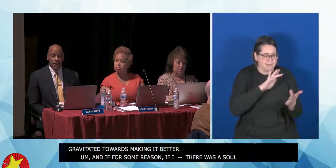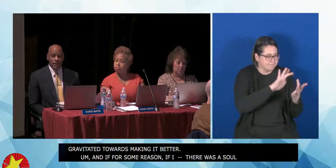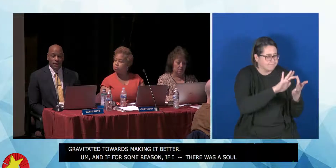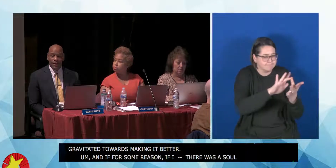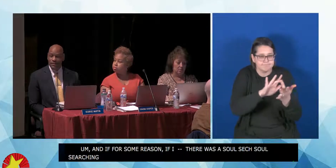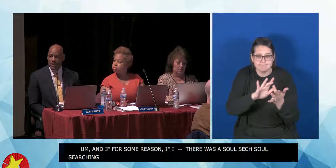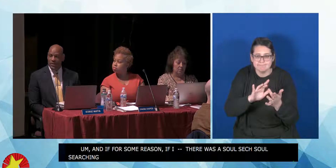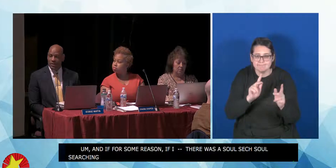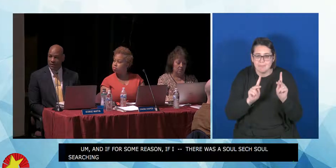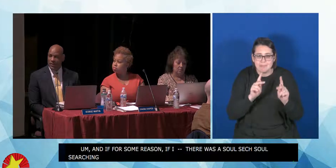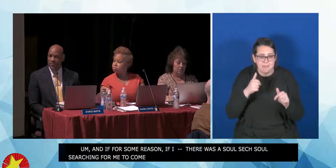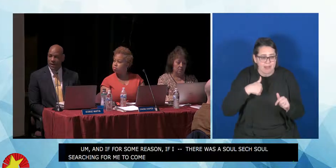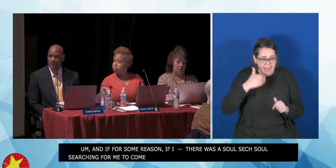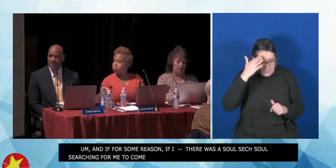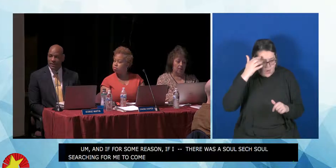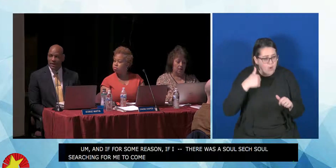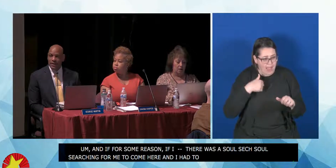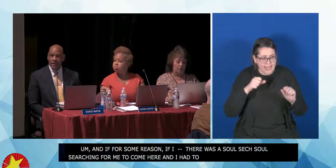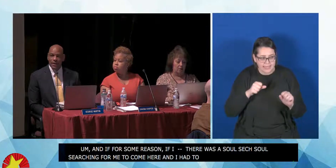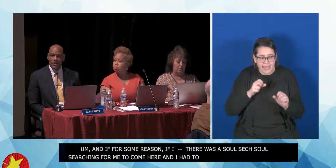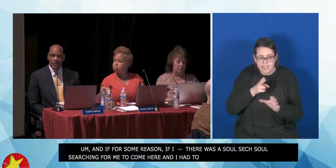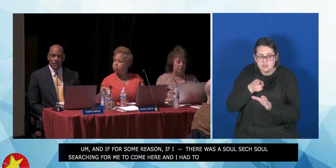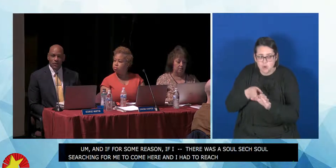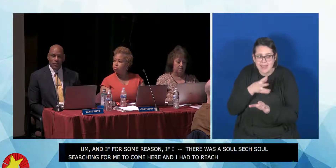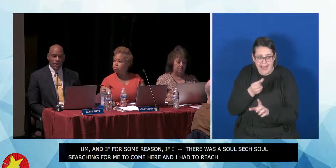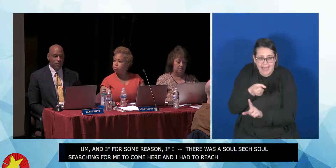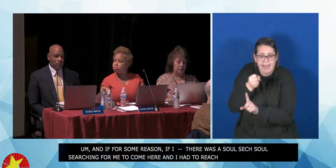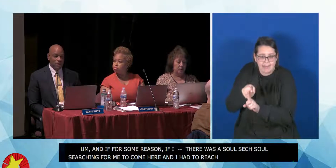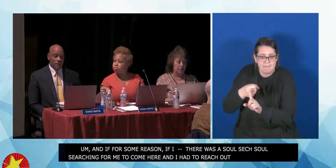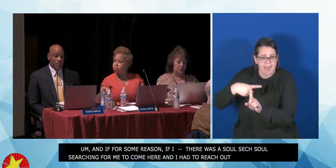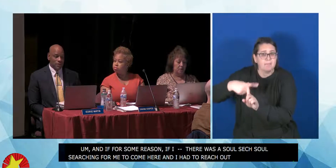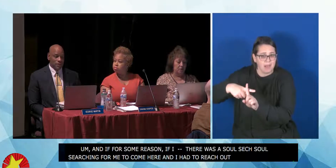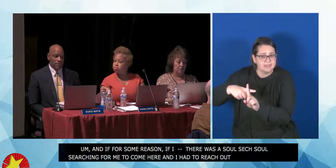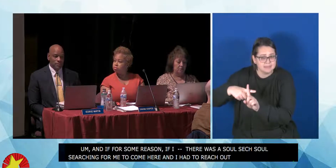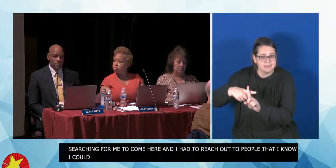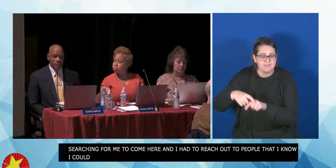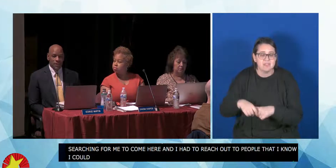sure that I could be here and have an impact. And so it was